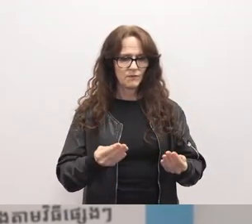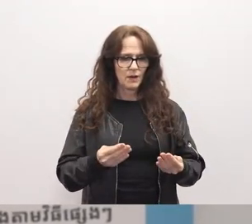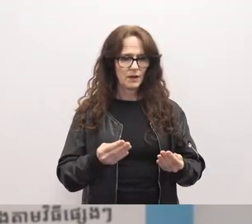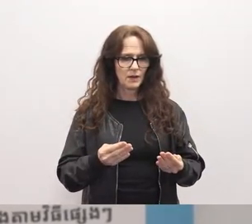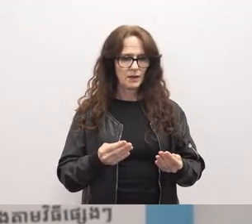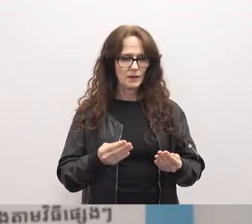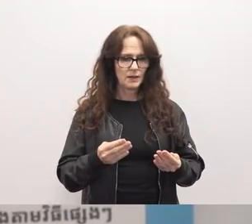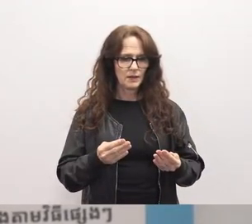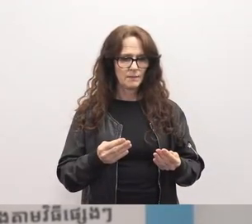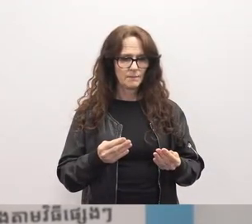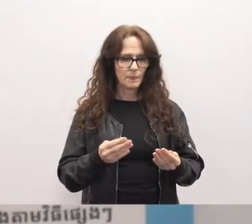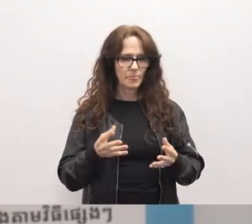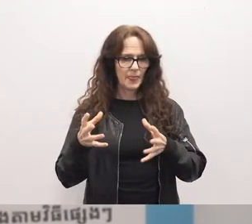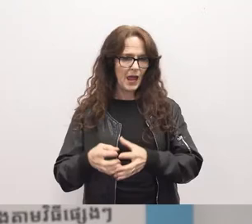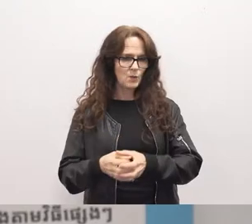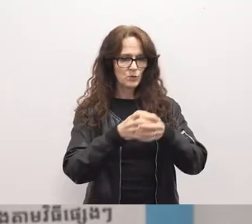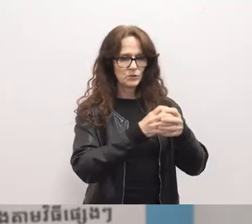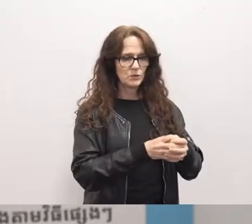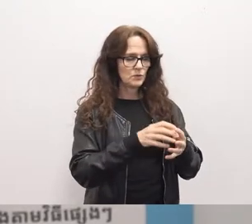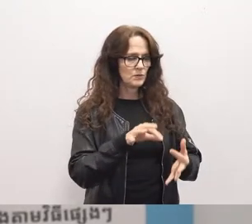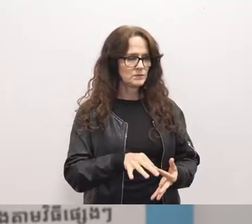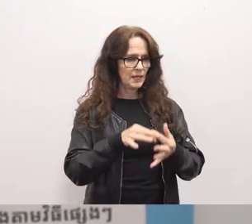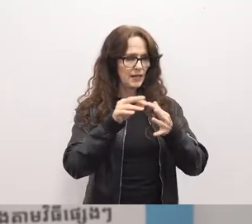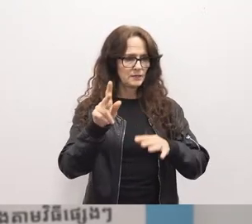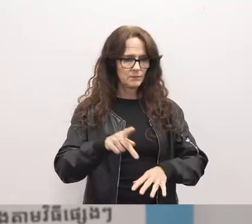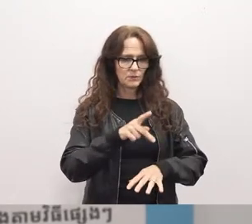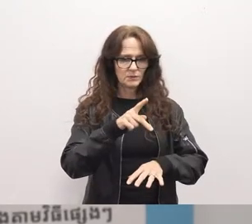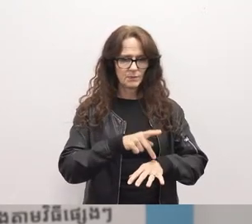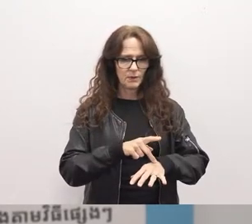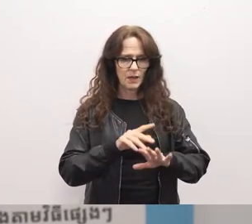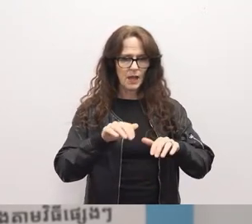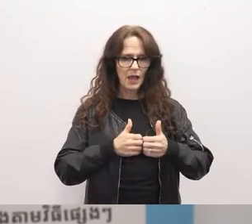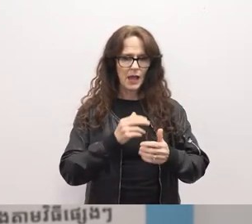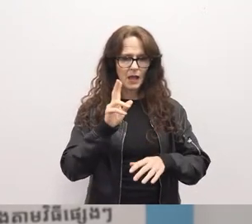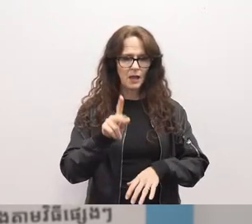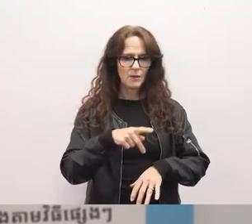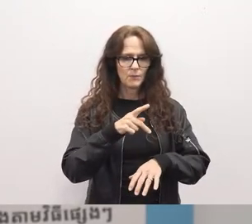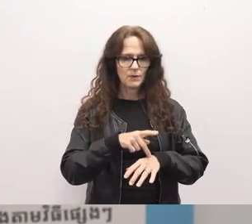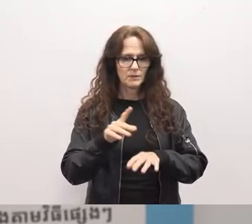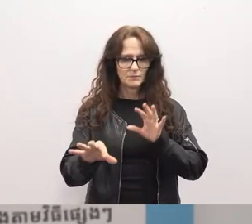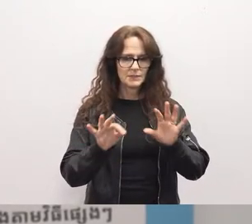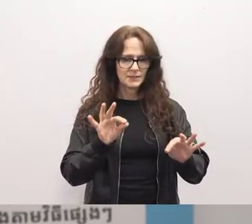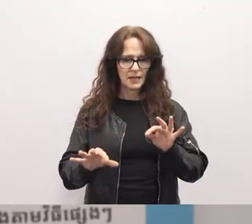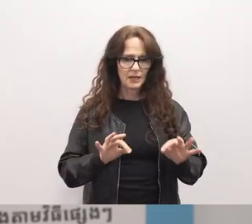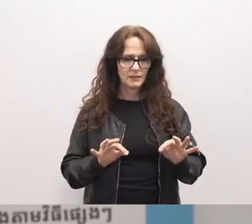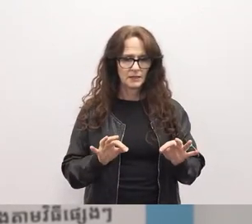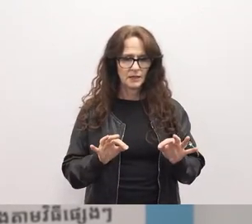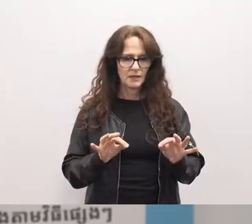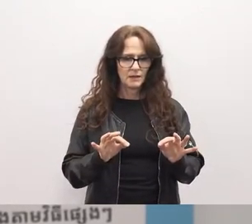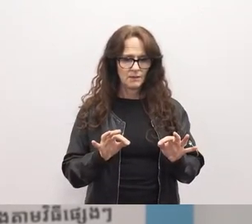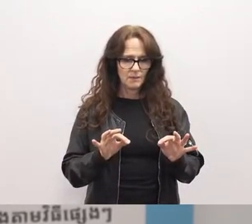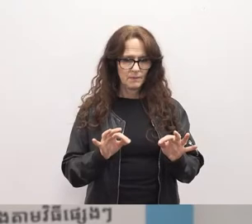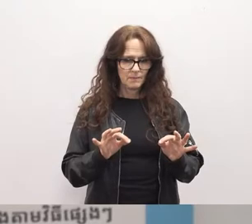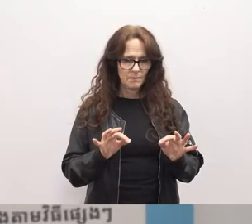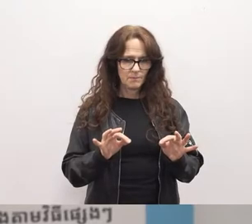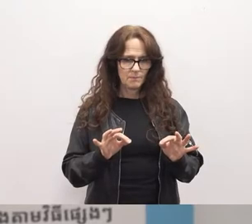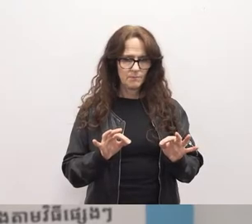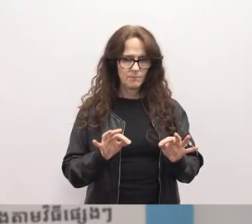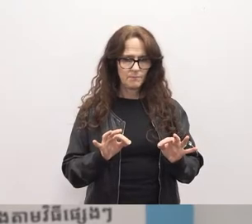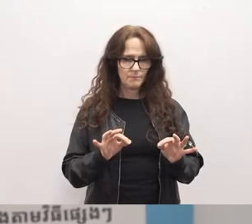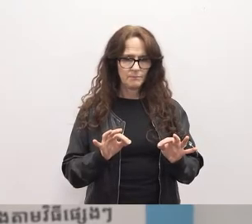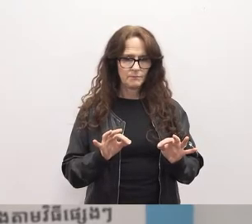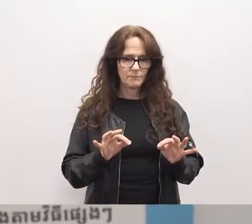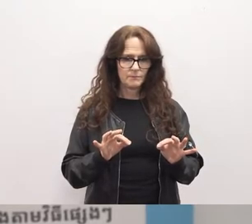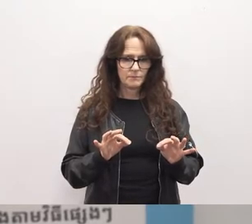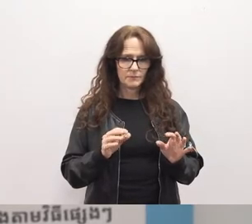for selected principals. My questions are, how will principals be selected? And can we just send